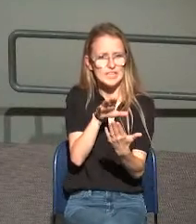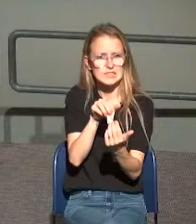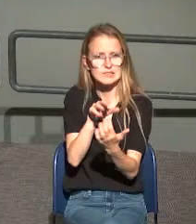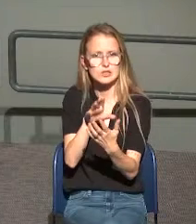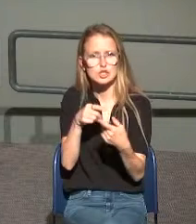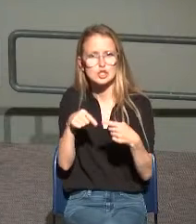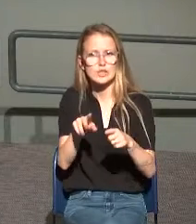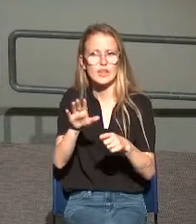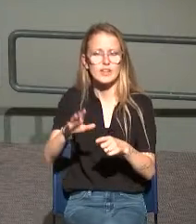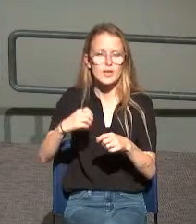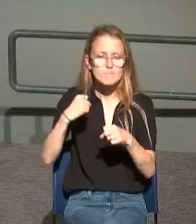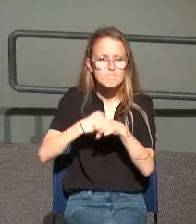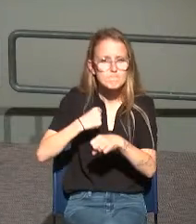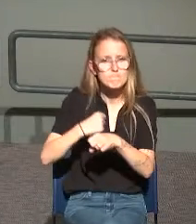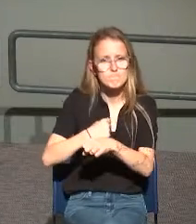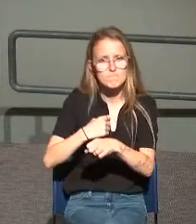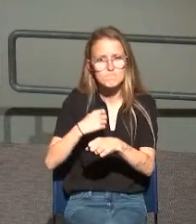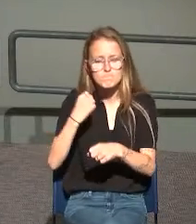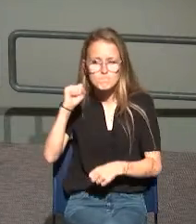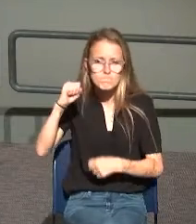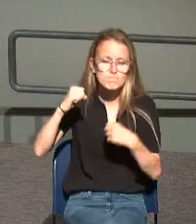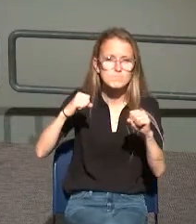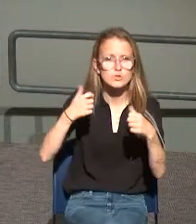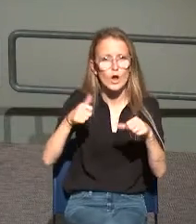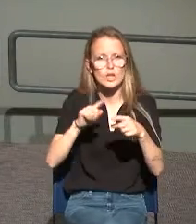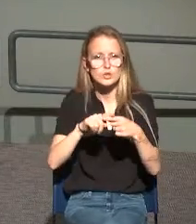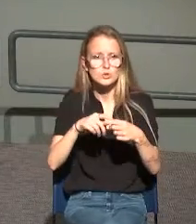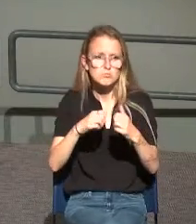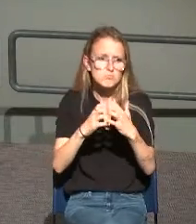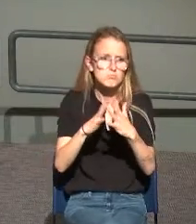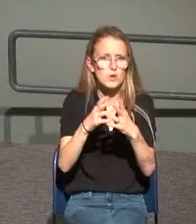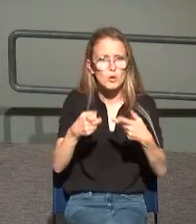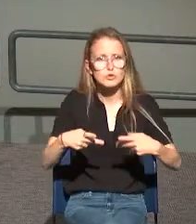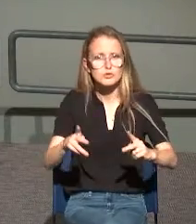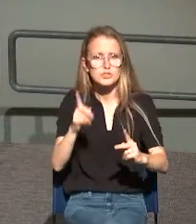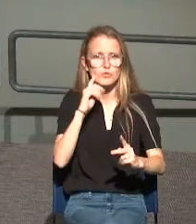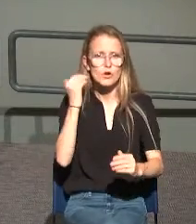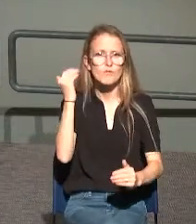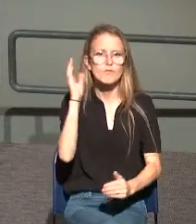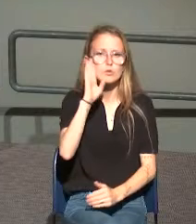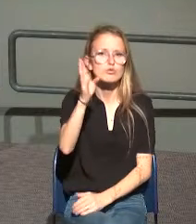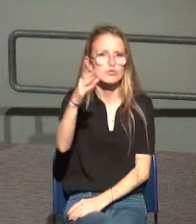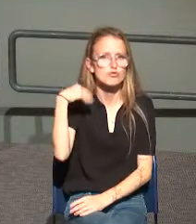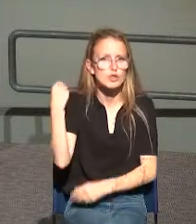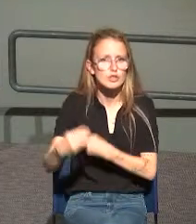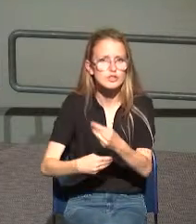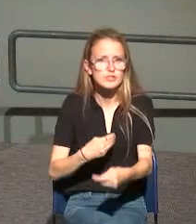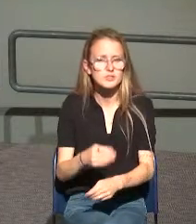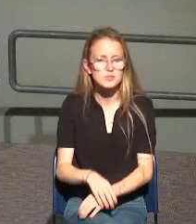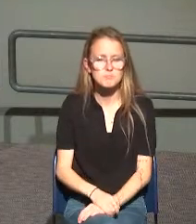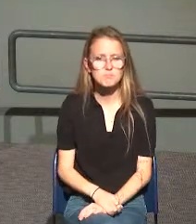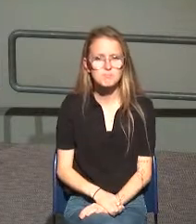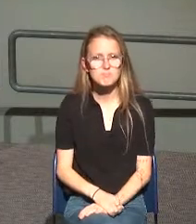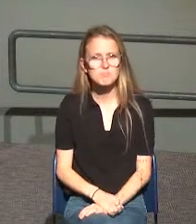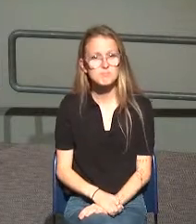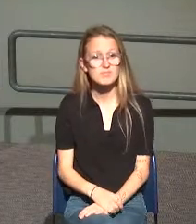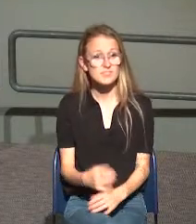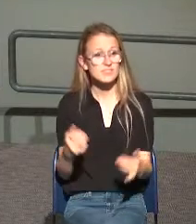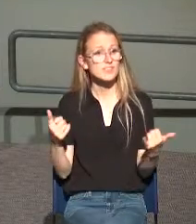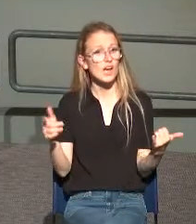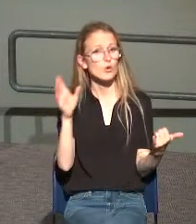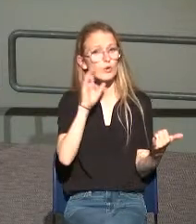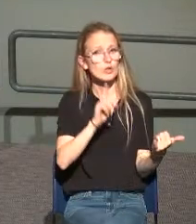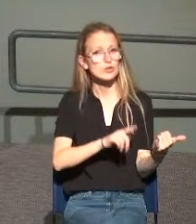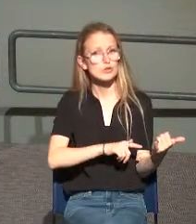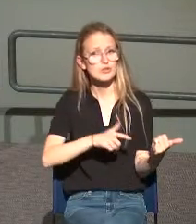their fight to create opportunities for future generations. With that, I'd like to now turn it over to